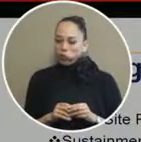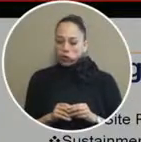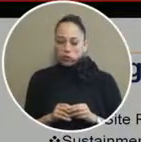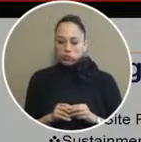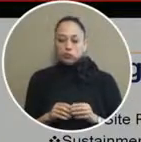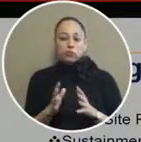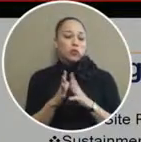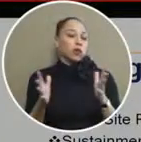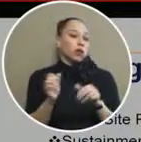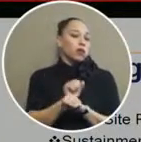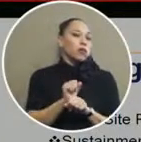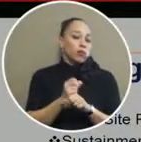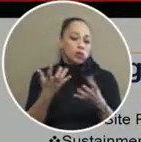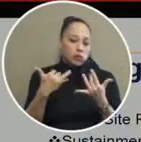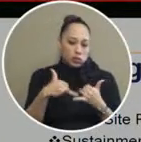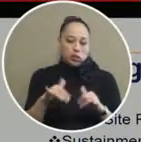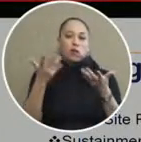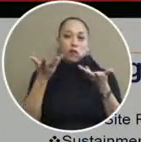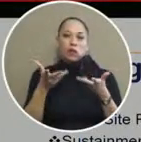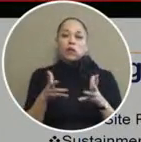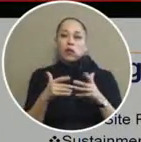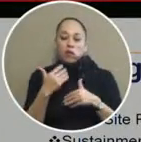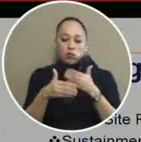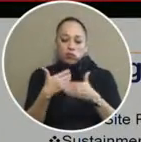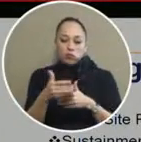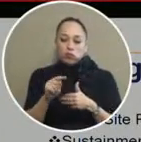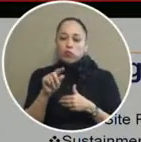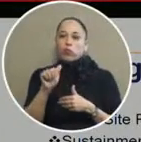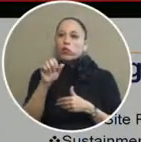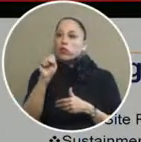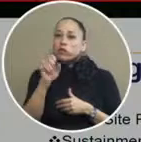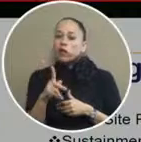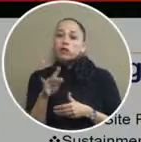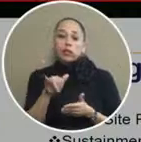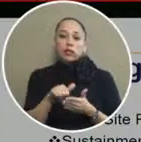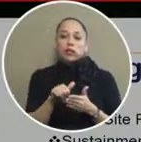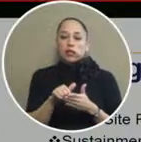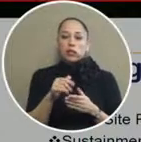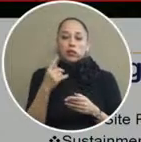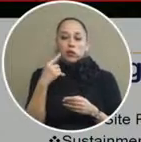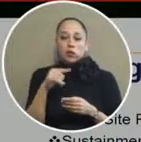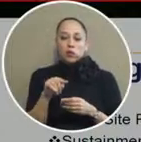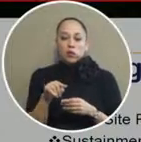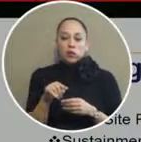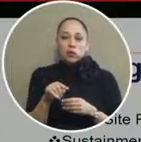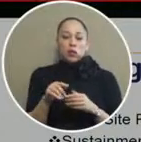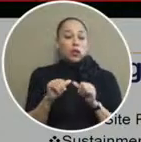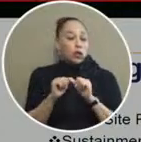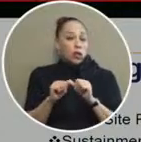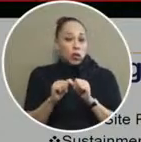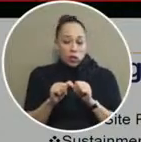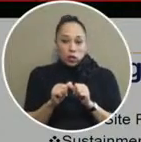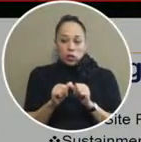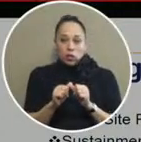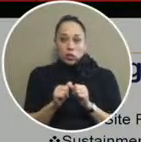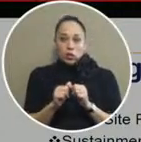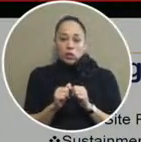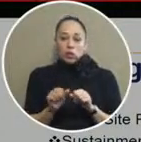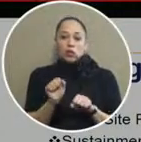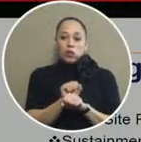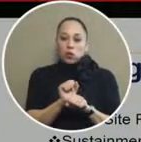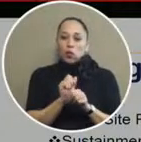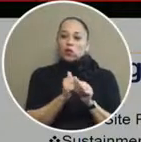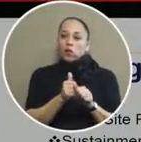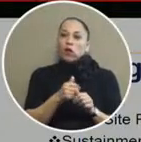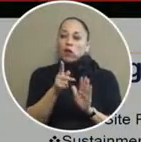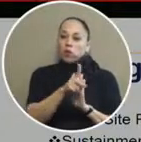So a lot of work still to be done. Here's the ongoing tasks that are currently in progress. We're continuing to refine our worksite